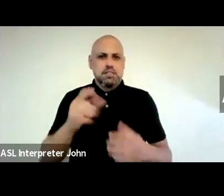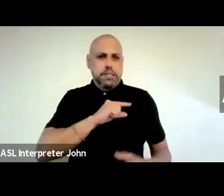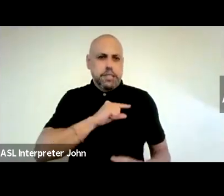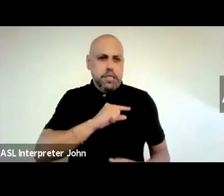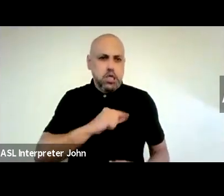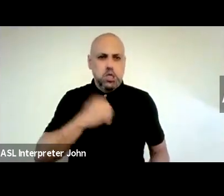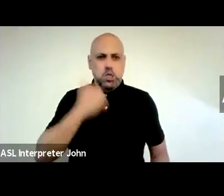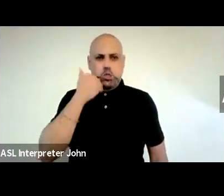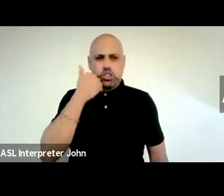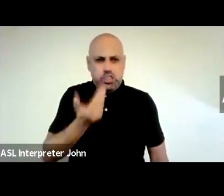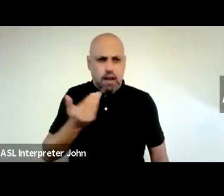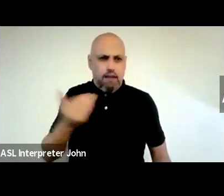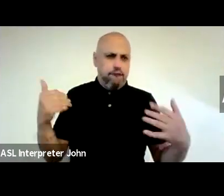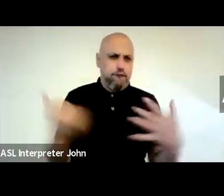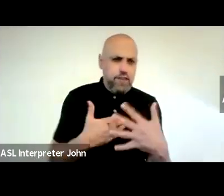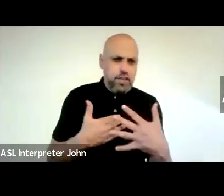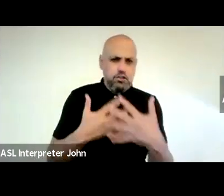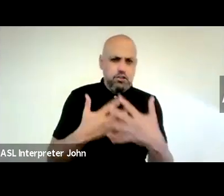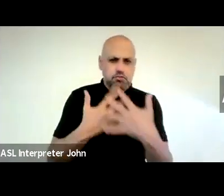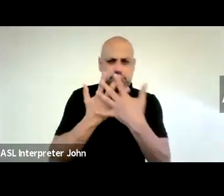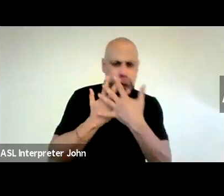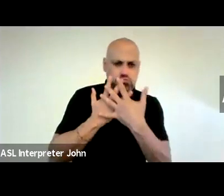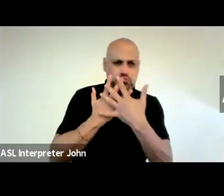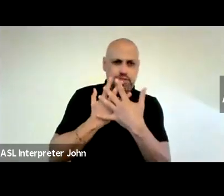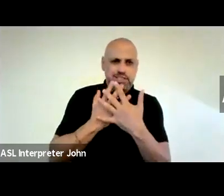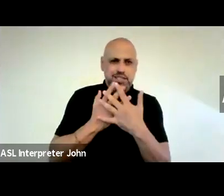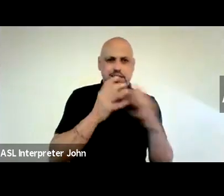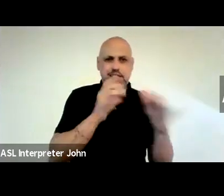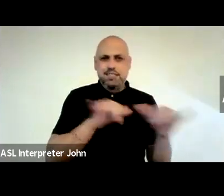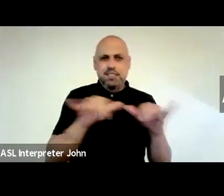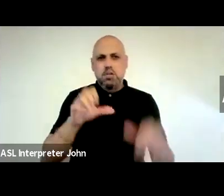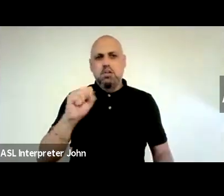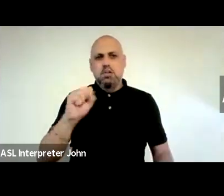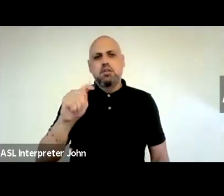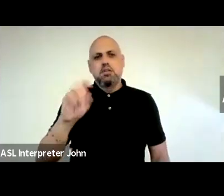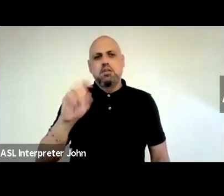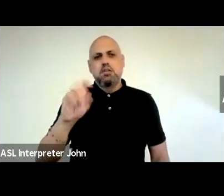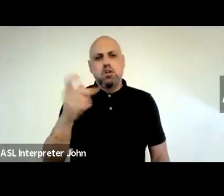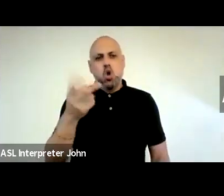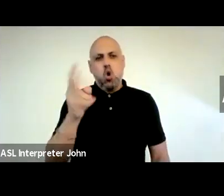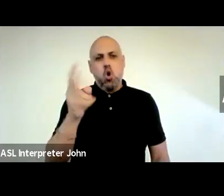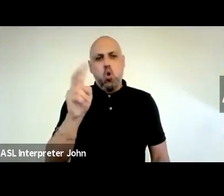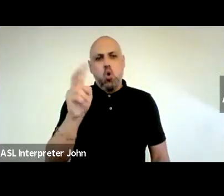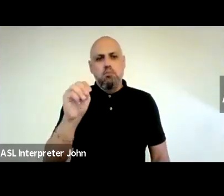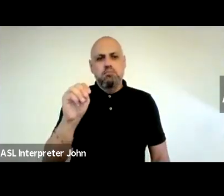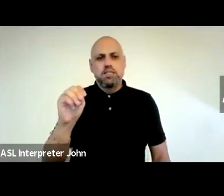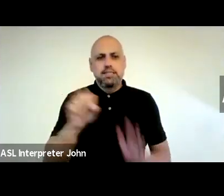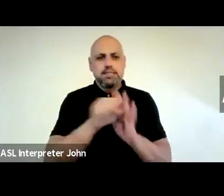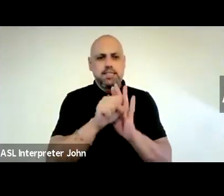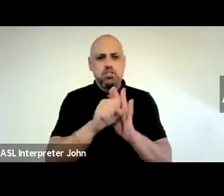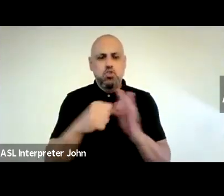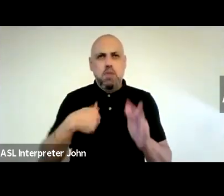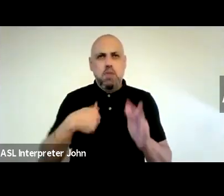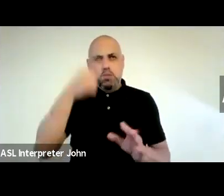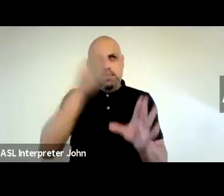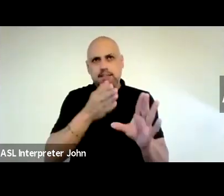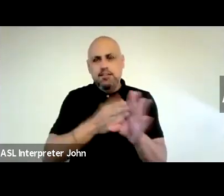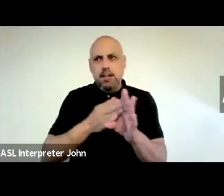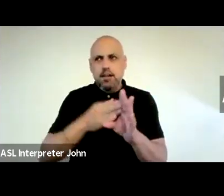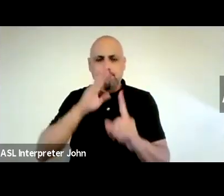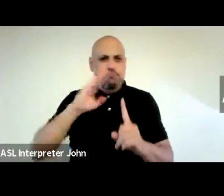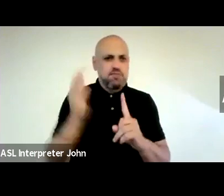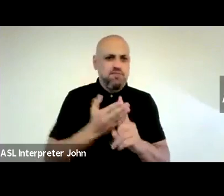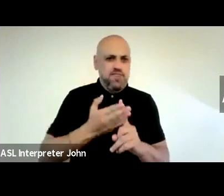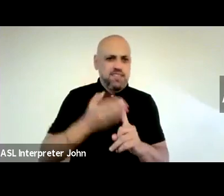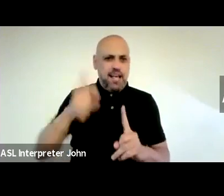and fear. Similar to Stockholm Syndrome, I was psychologically convinced I needed my captor